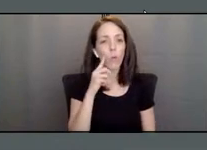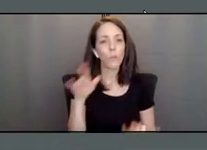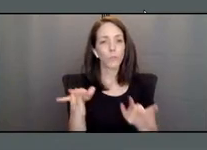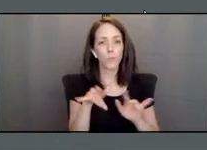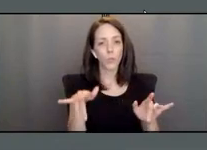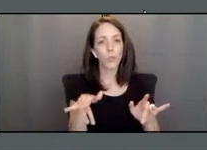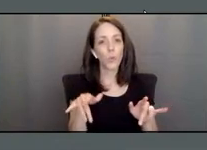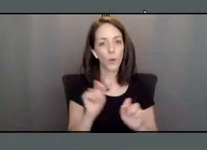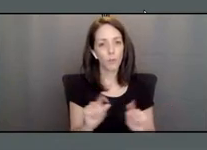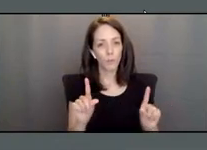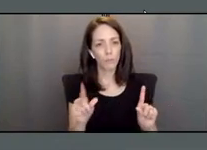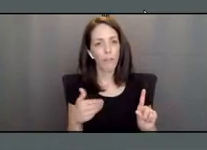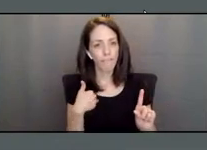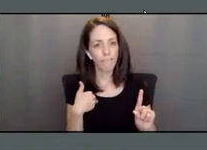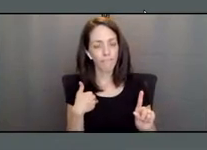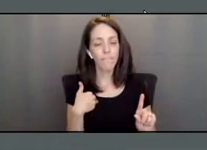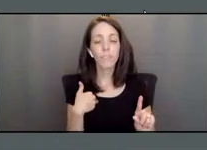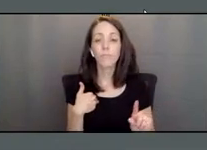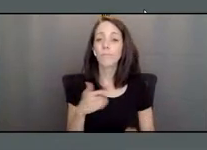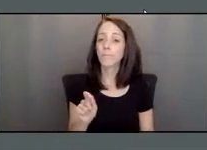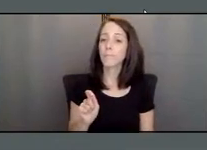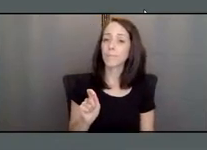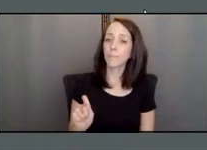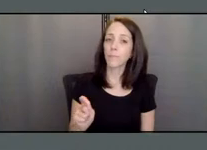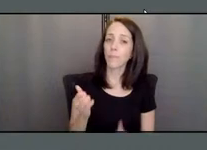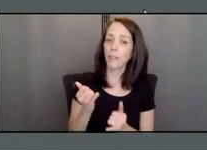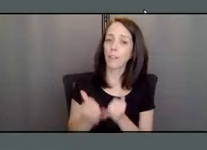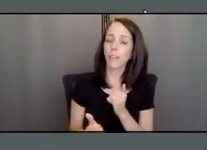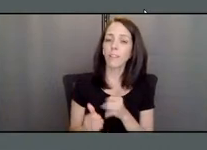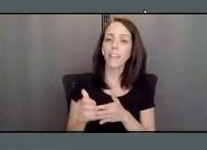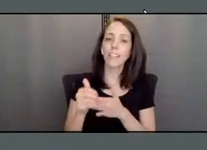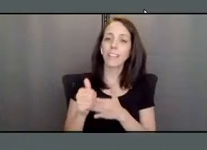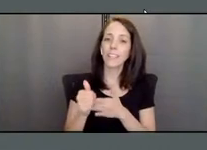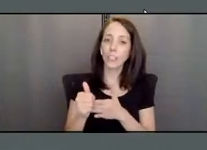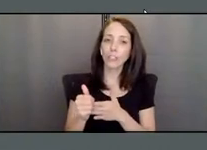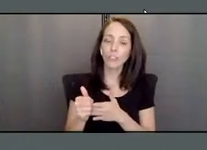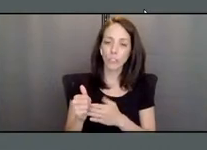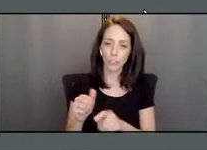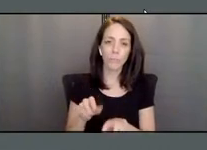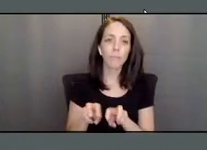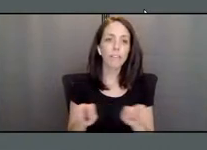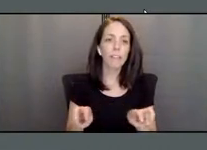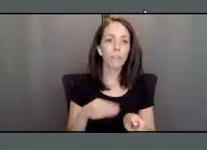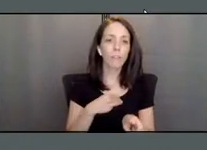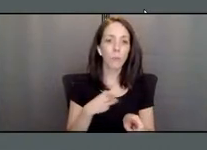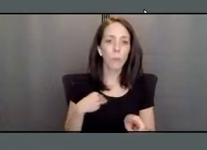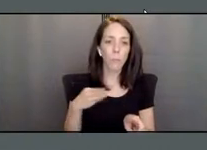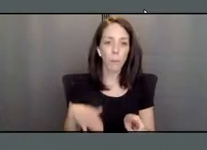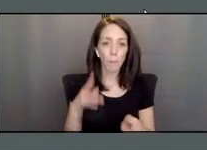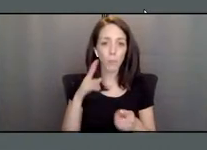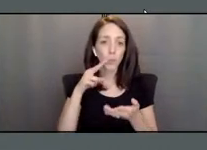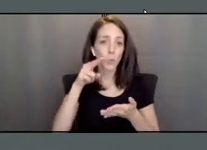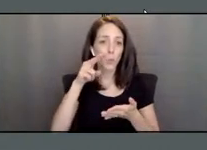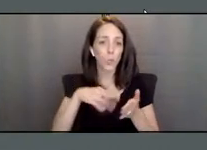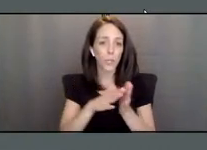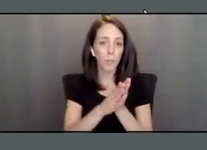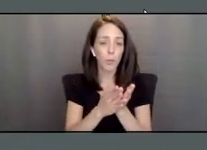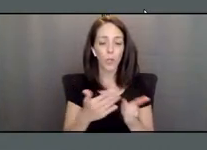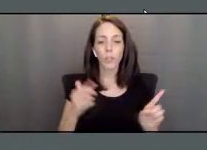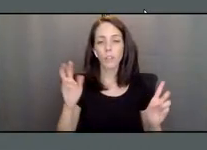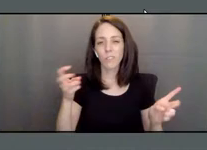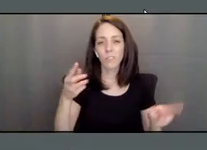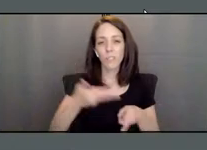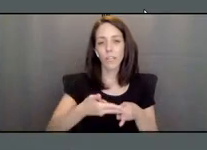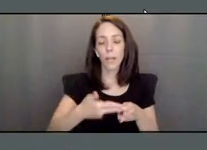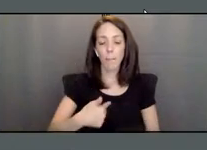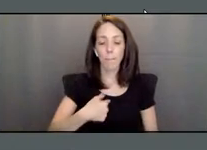The final bullet point refers to Leadership Council members reading the book, Me and White Supremacy, and